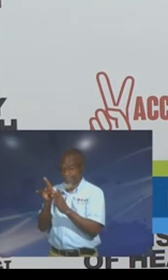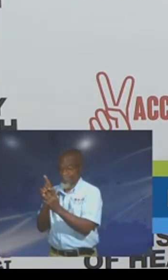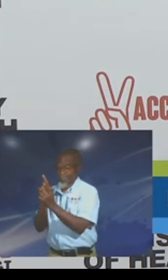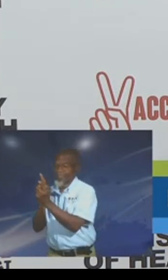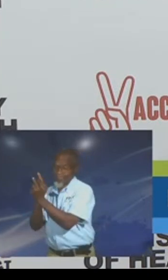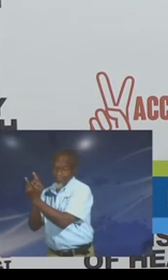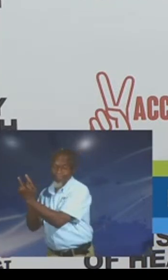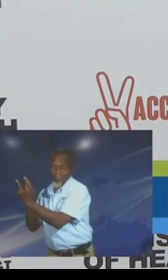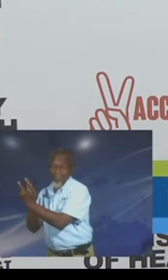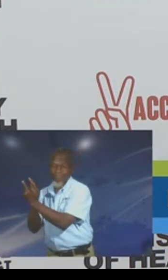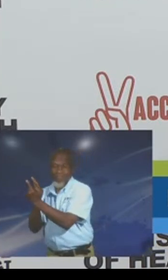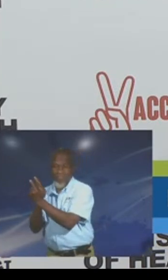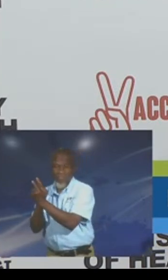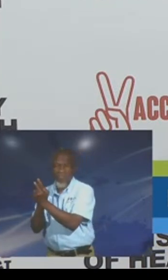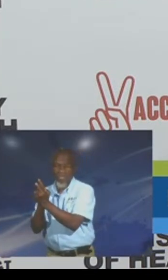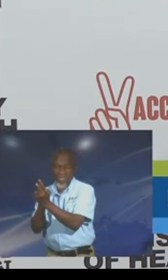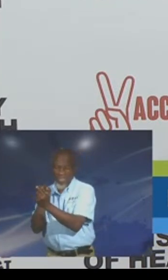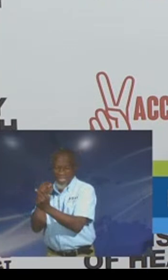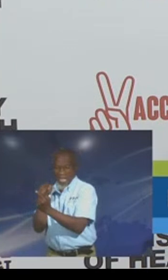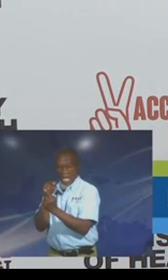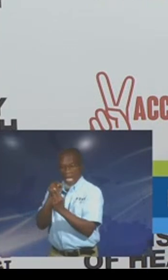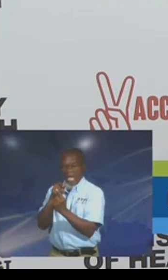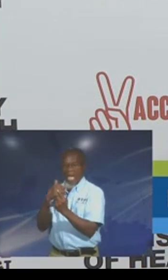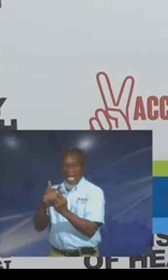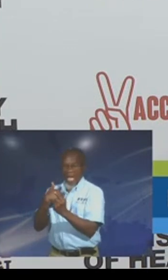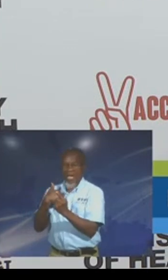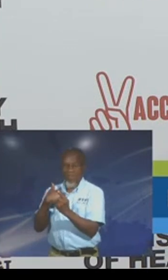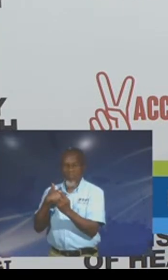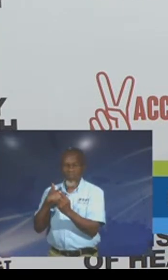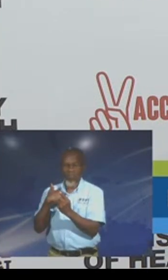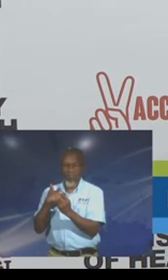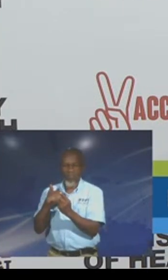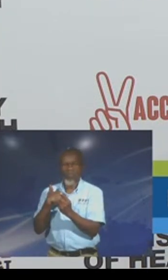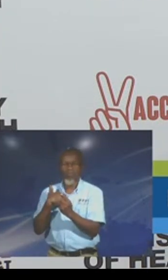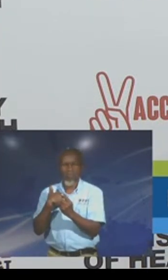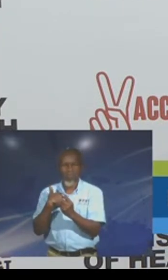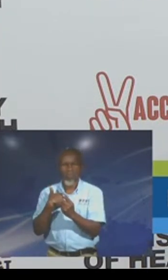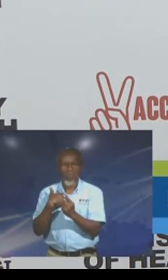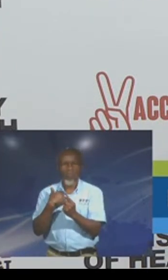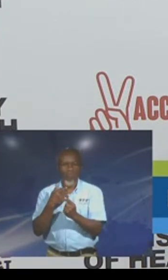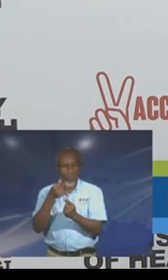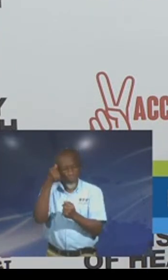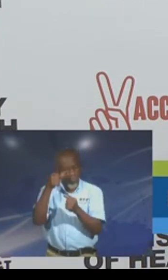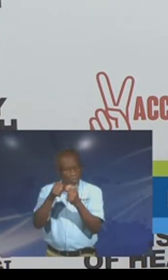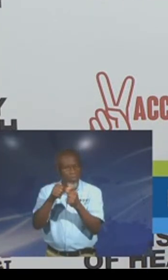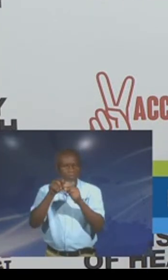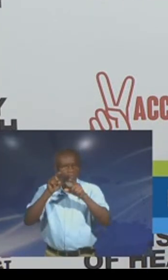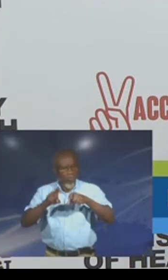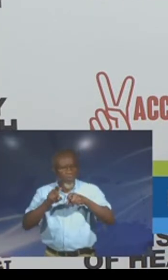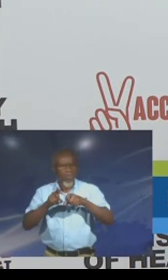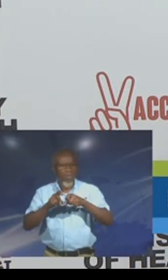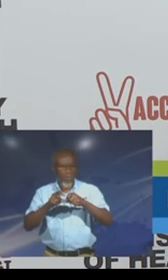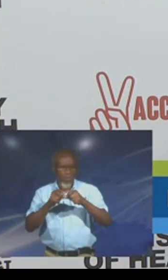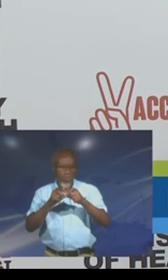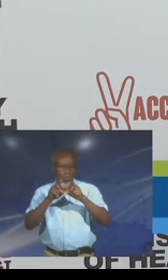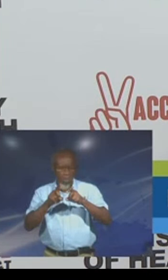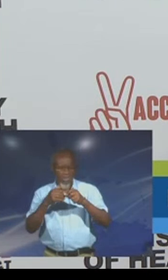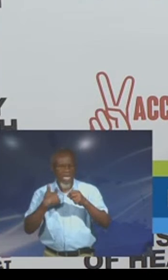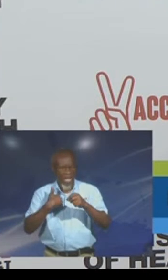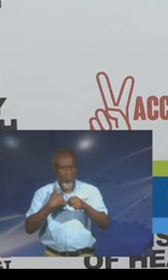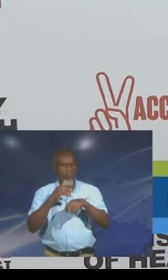speaking, in most instances, because it's a different virus, it requires close contact. In the first instance, we're looking towards